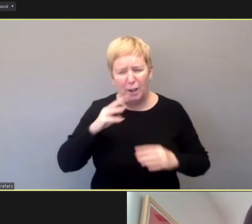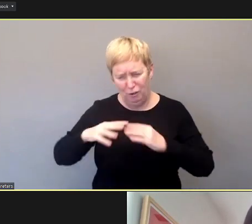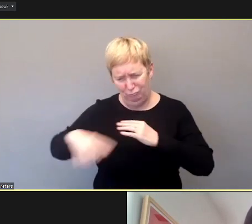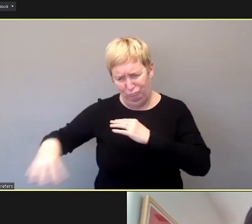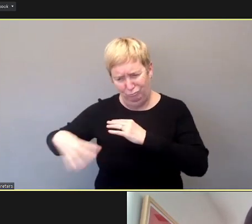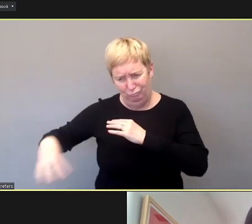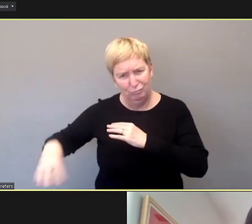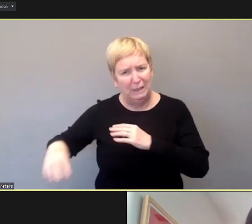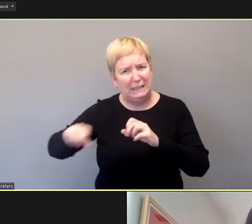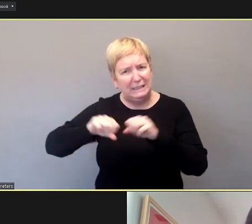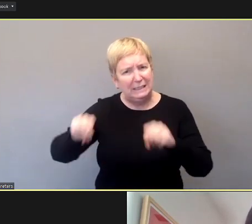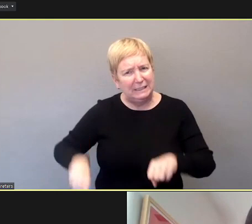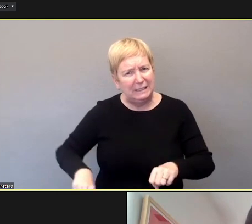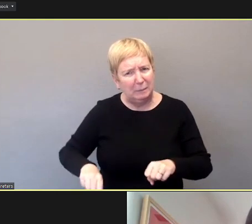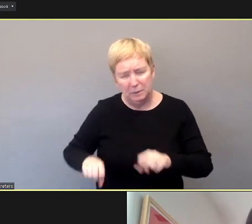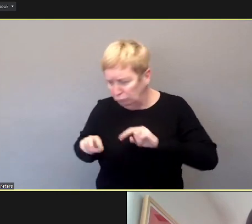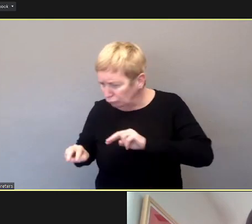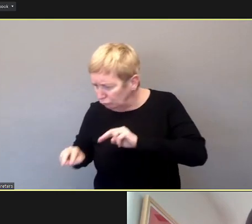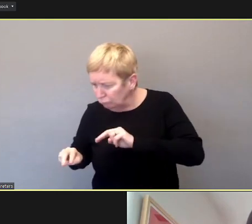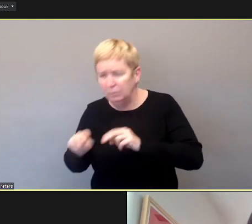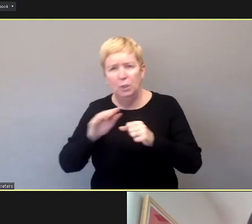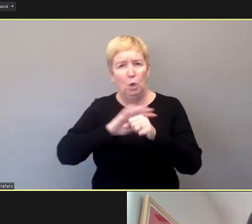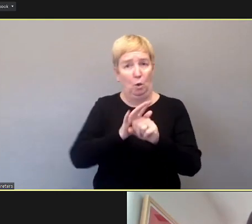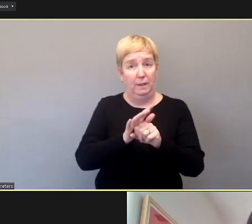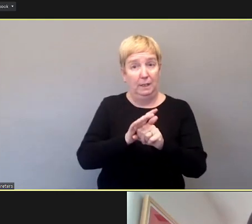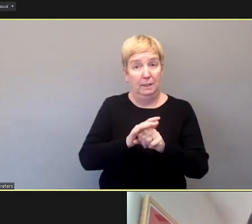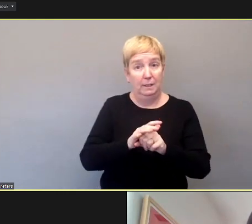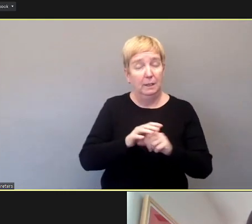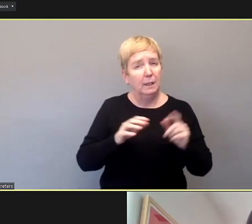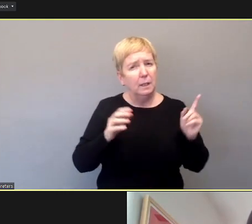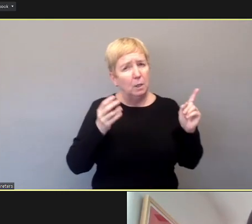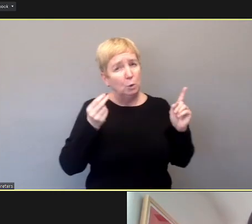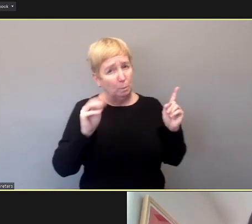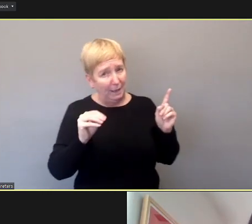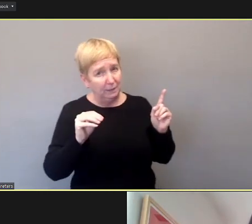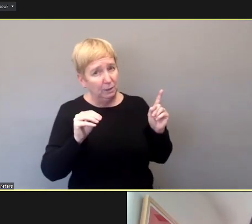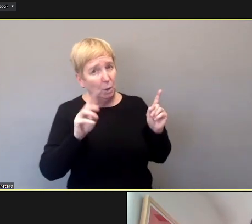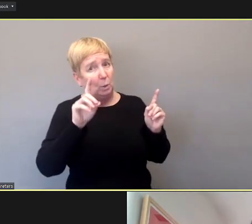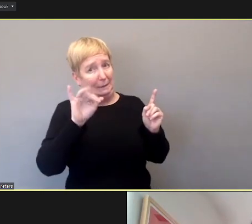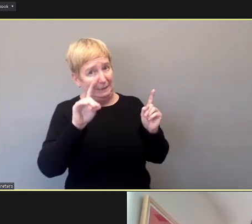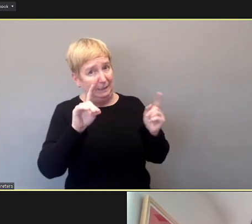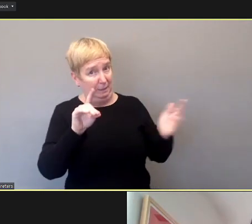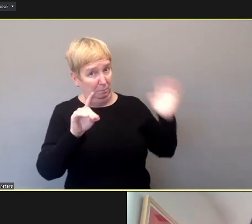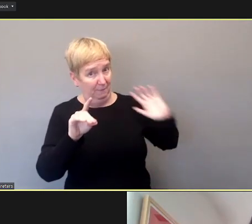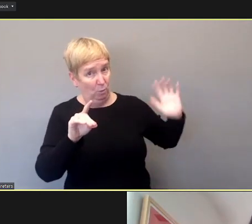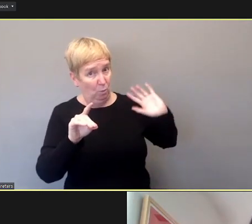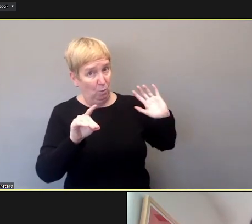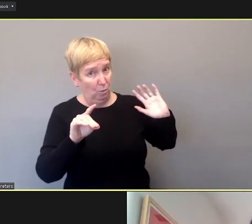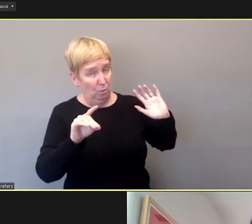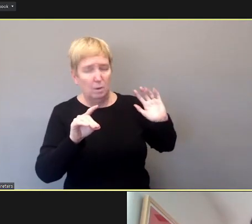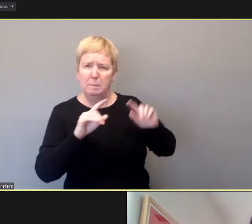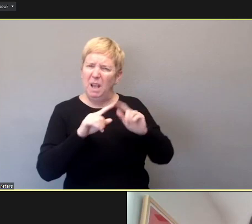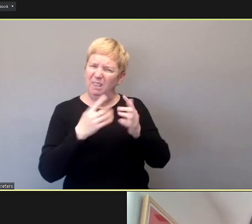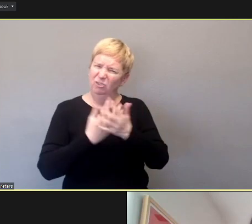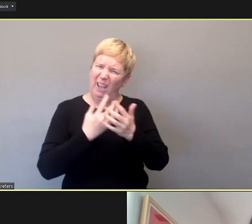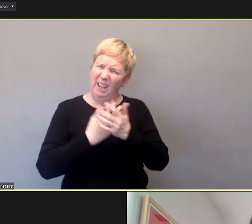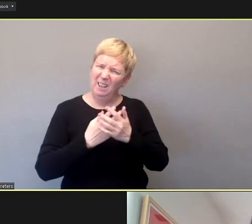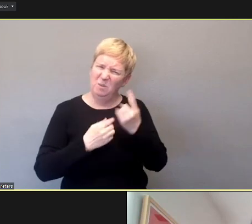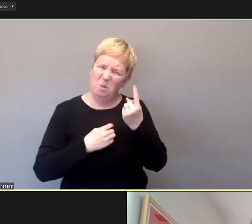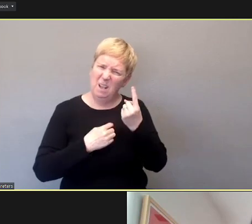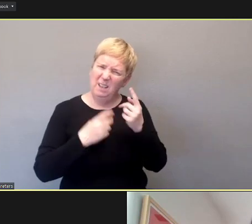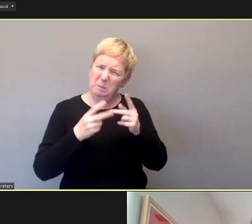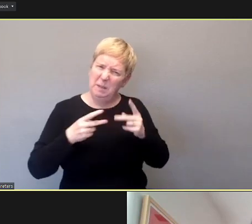track COVID-19. It looks like New Mexico did this at one point, but really only at jails is the data that I